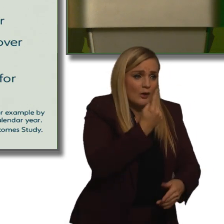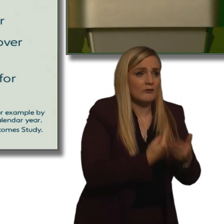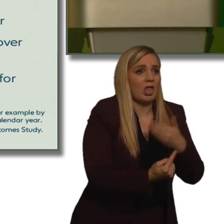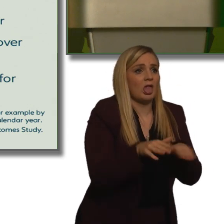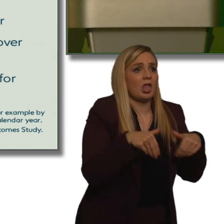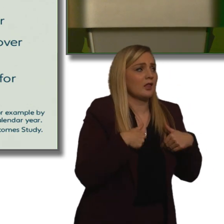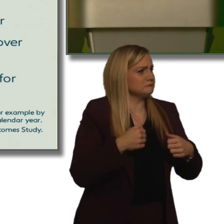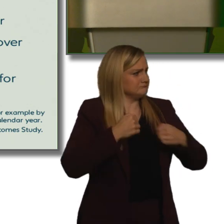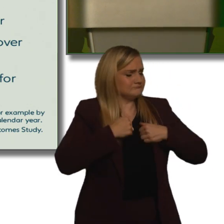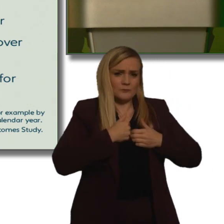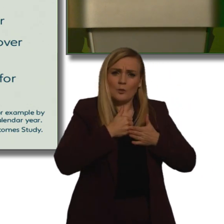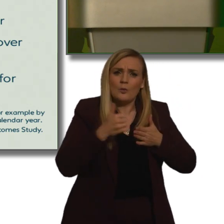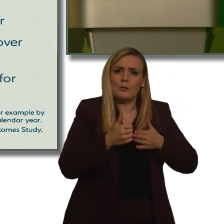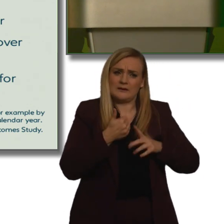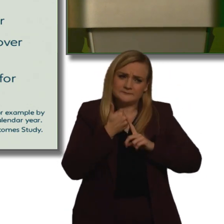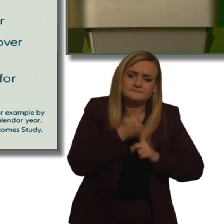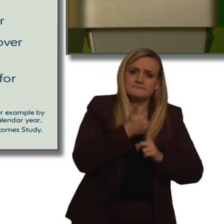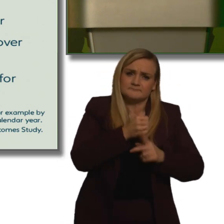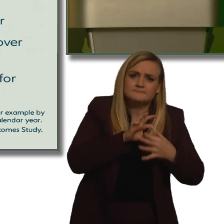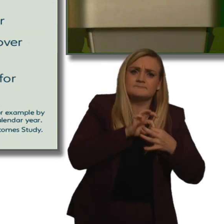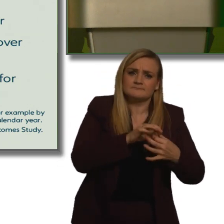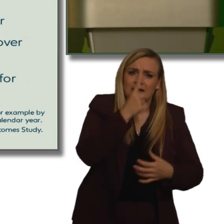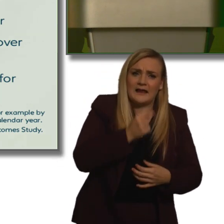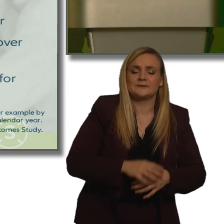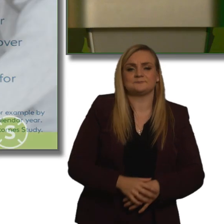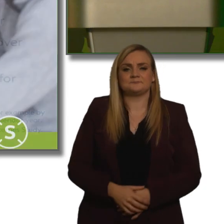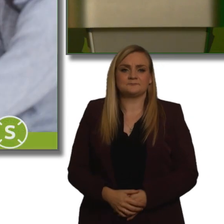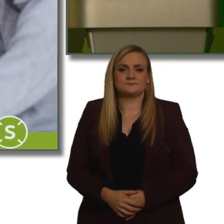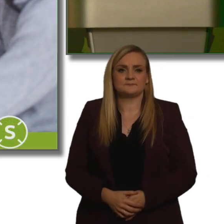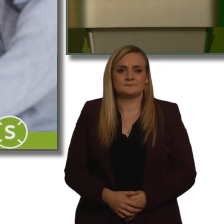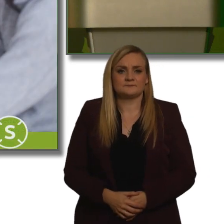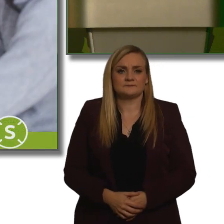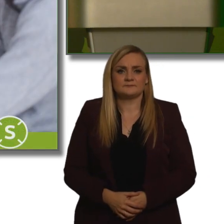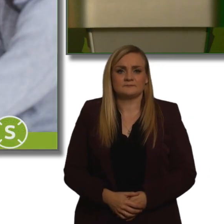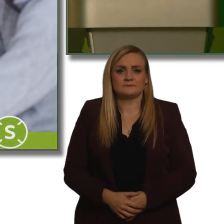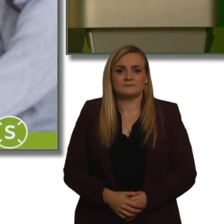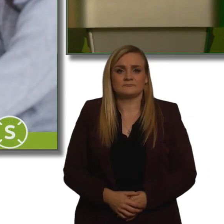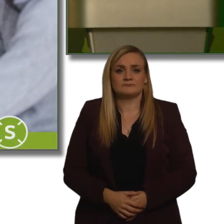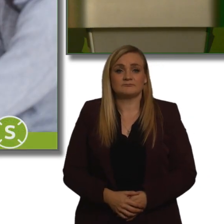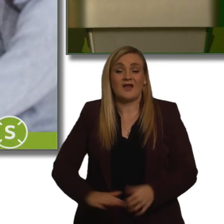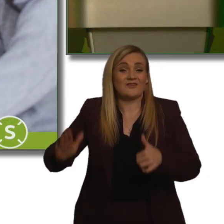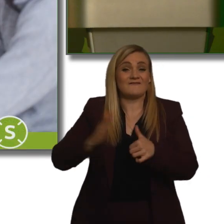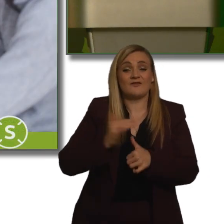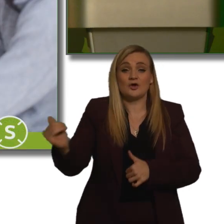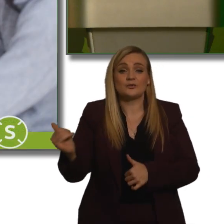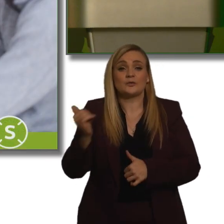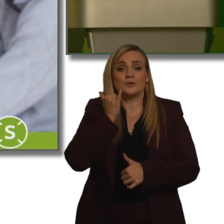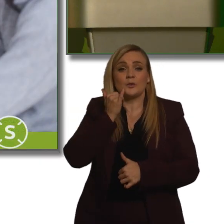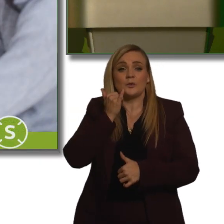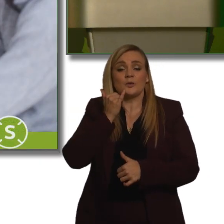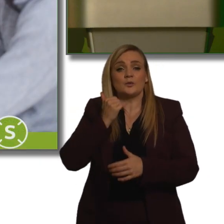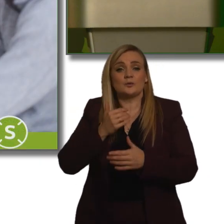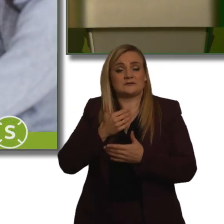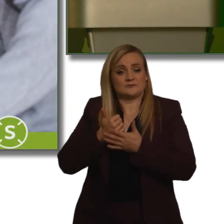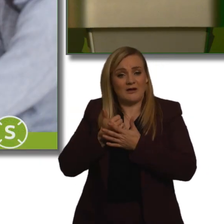are always here to listen. Next slide, please. The first ever call was made to a pioneering helpline